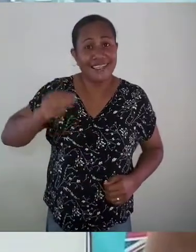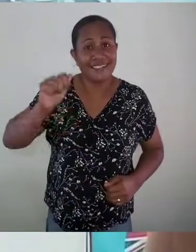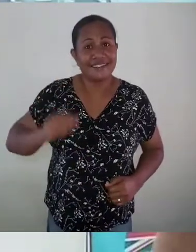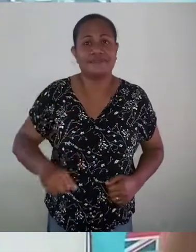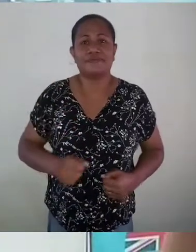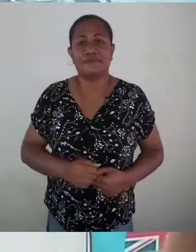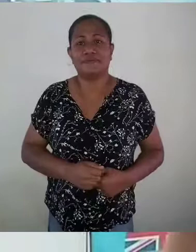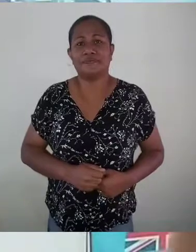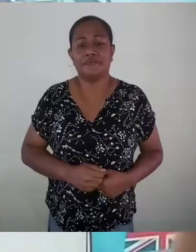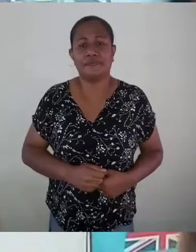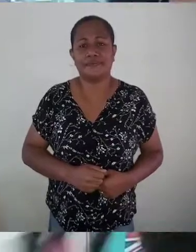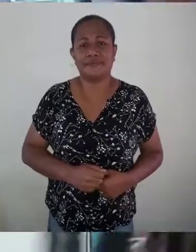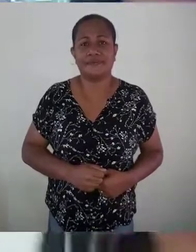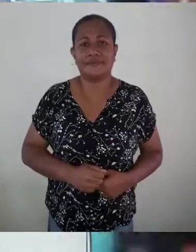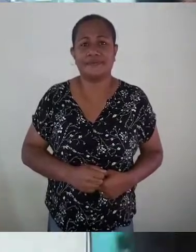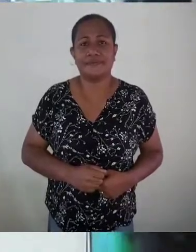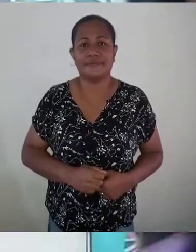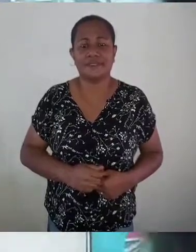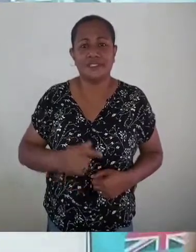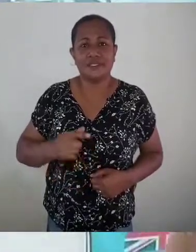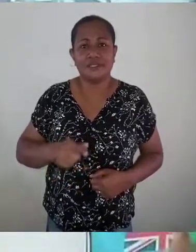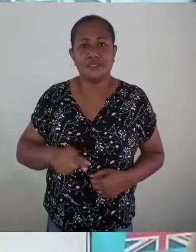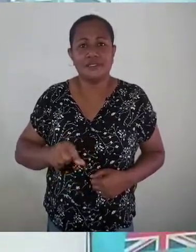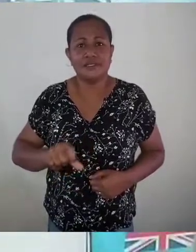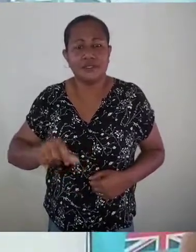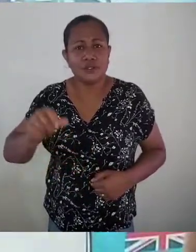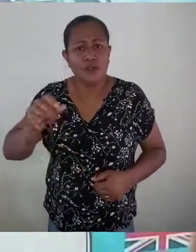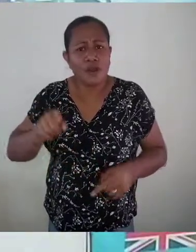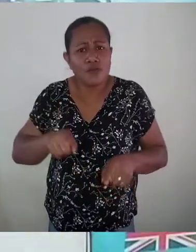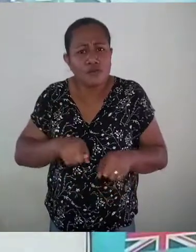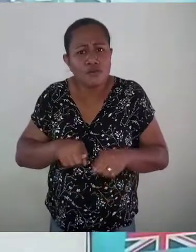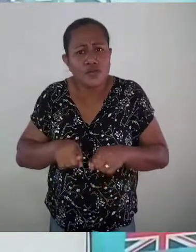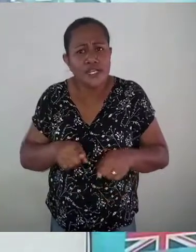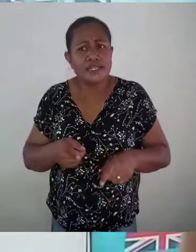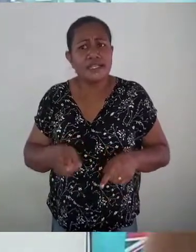Yay! Are you ready to learn the steps with me?